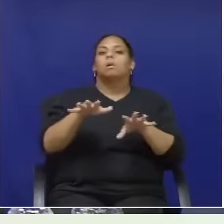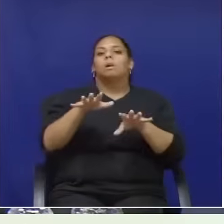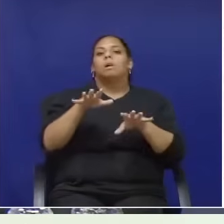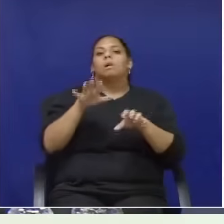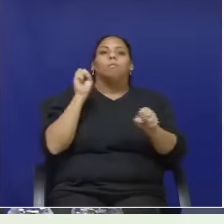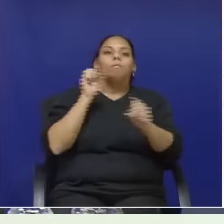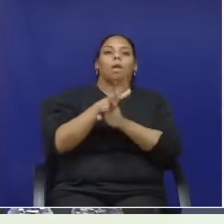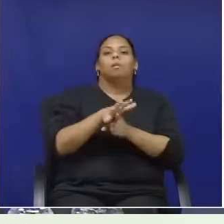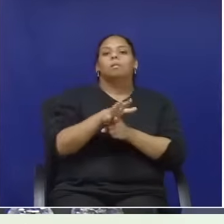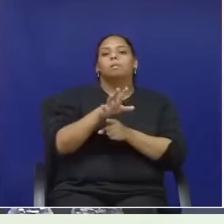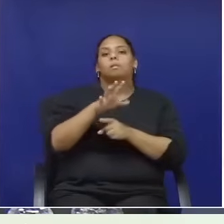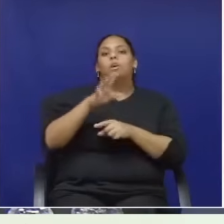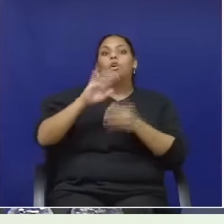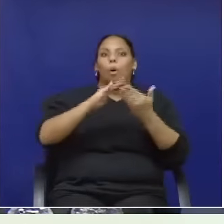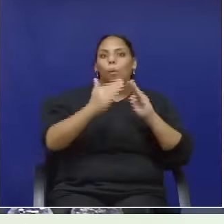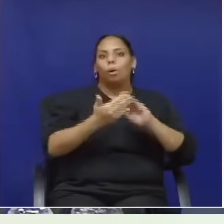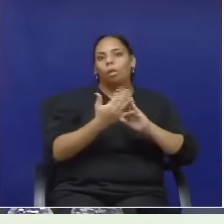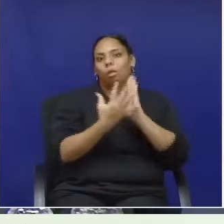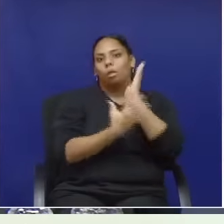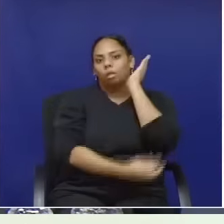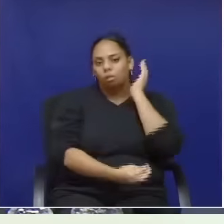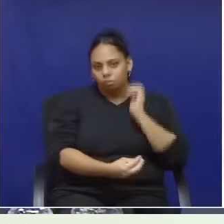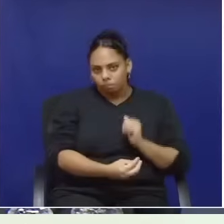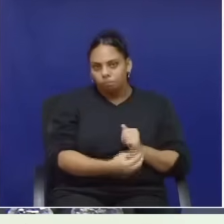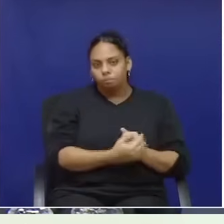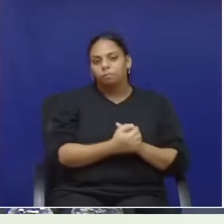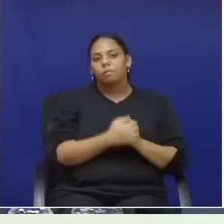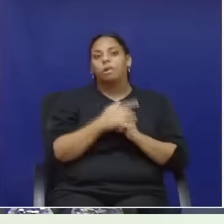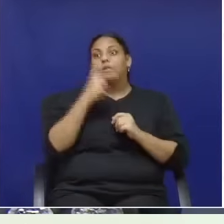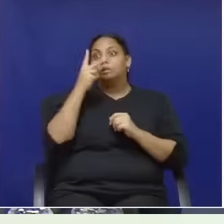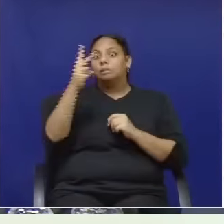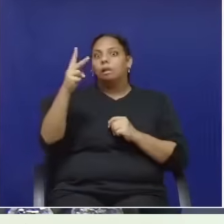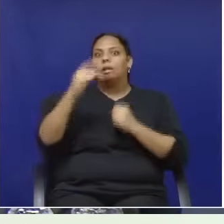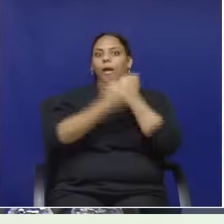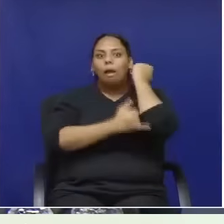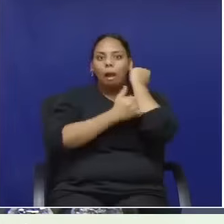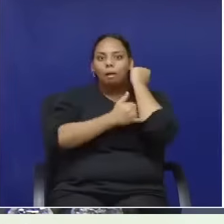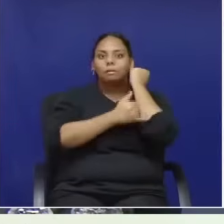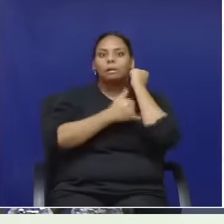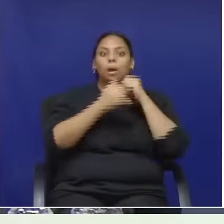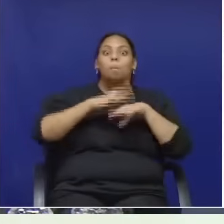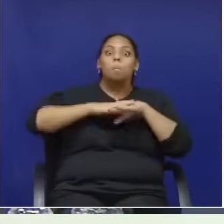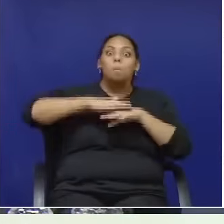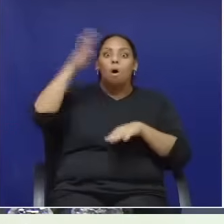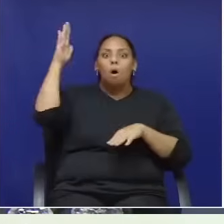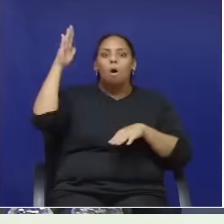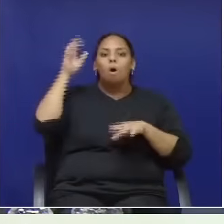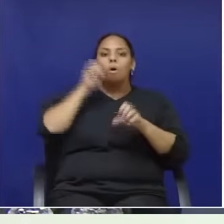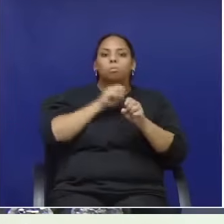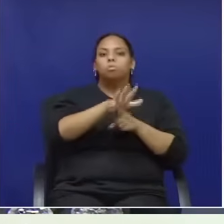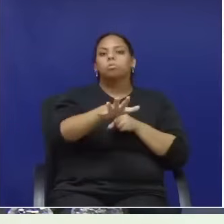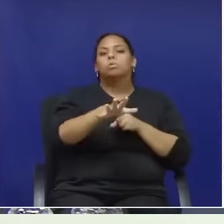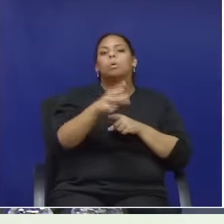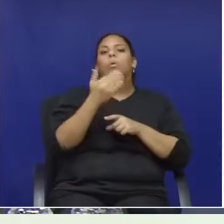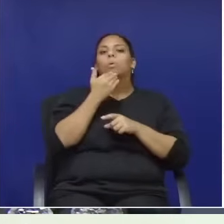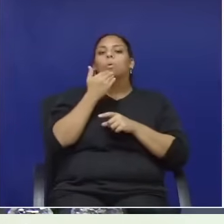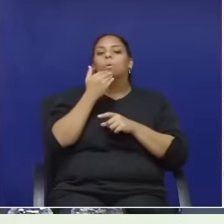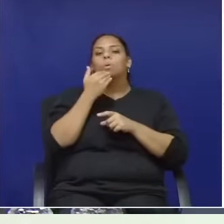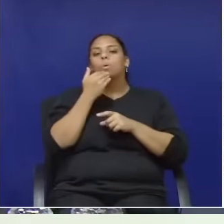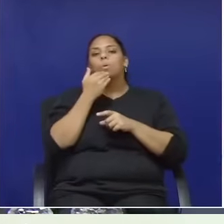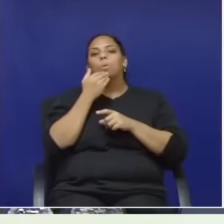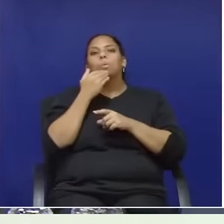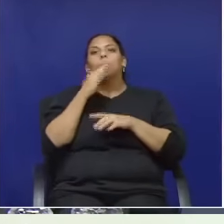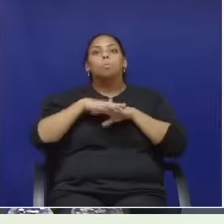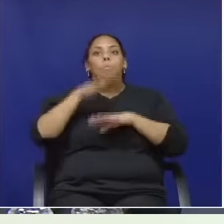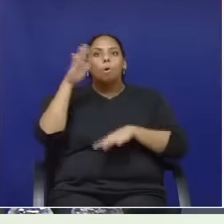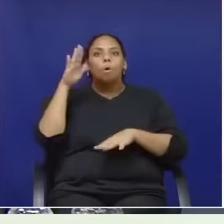why when you look at crime patterns in the country, the most affected are vulnerable communities.